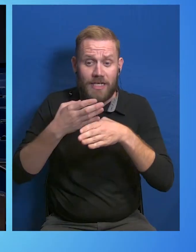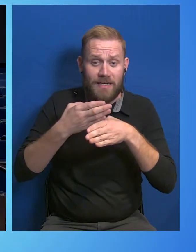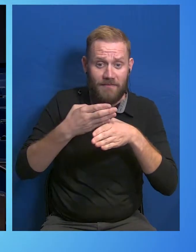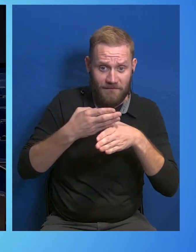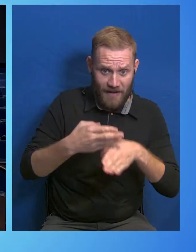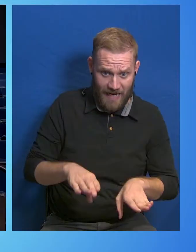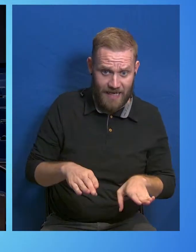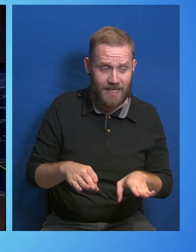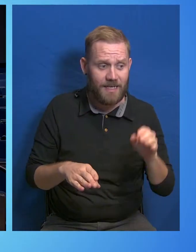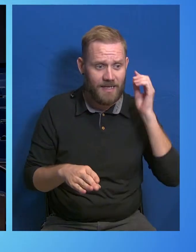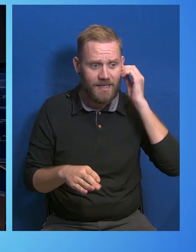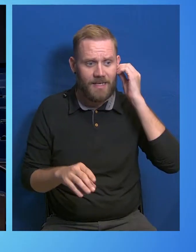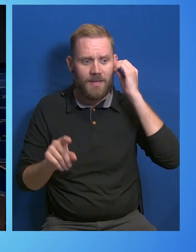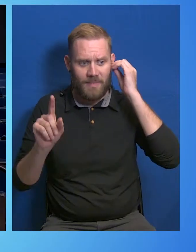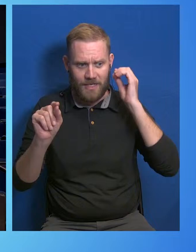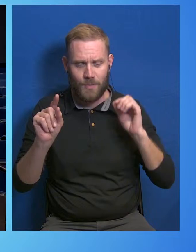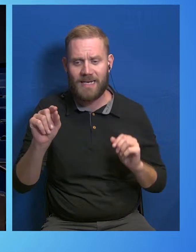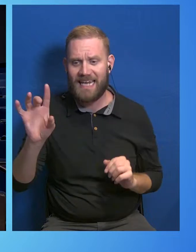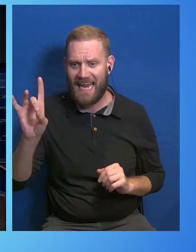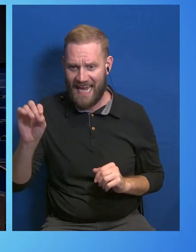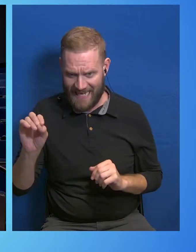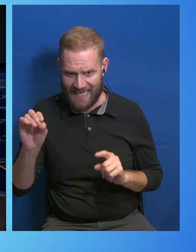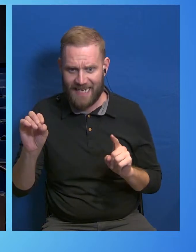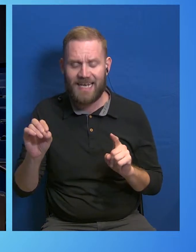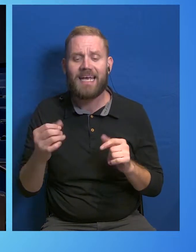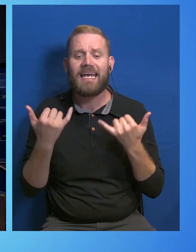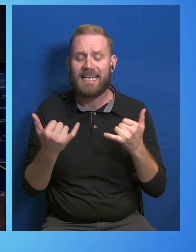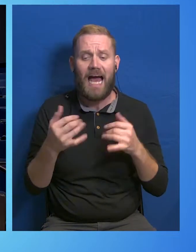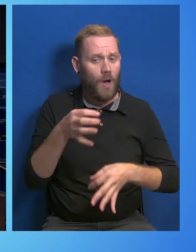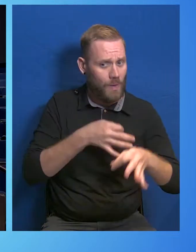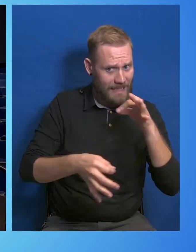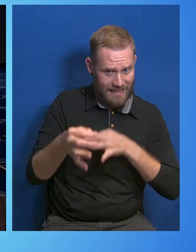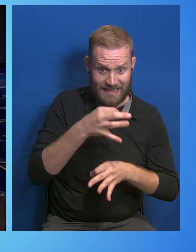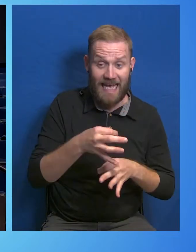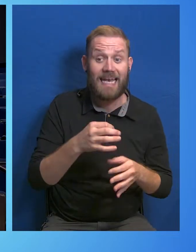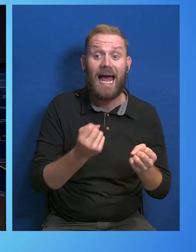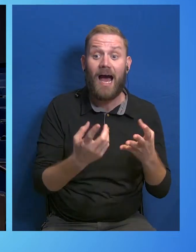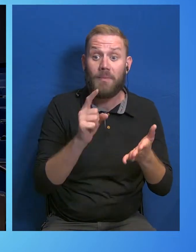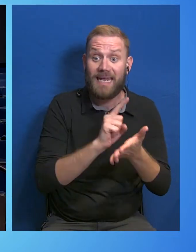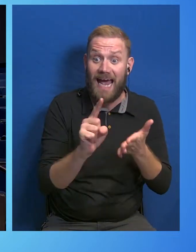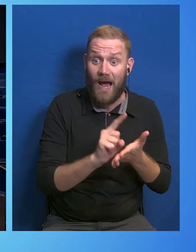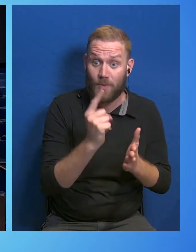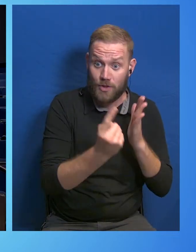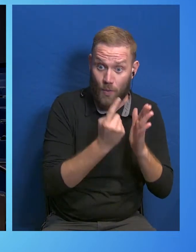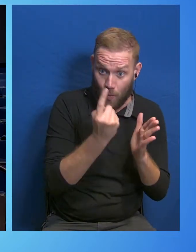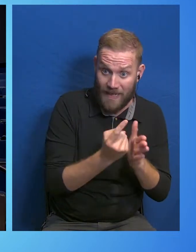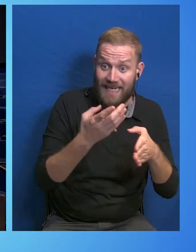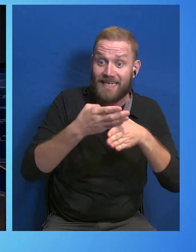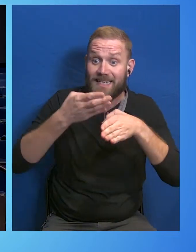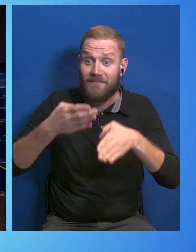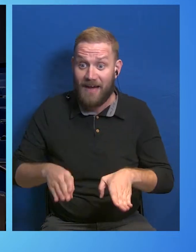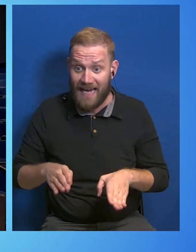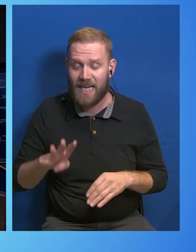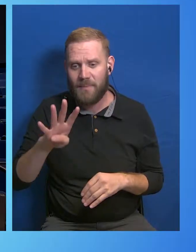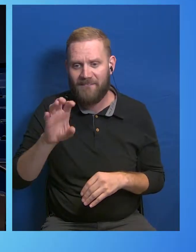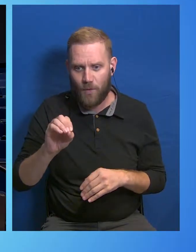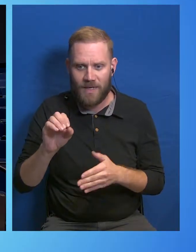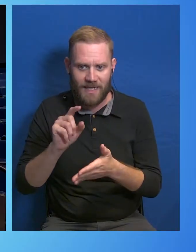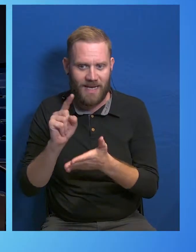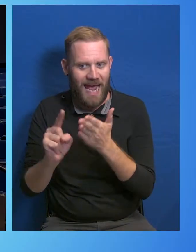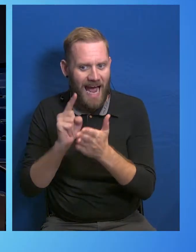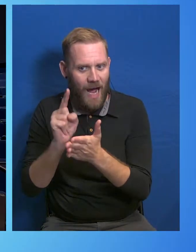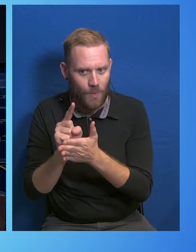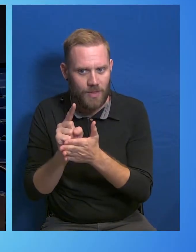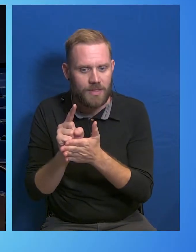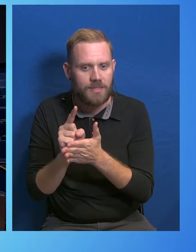is a full-time equivalent. And now they're taking the number of hours worked in a week divided by 40 hours.